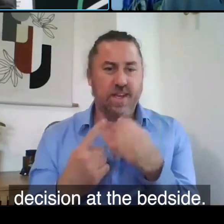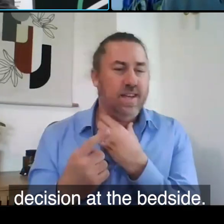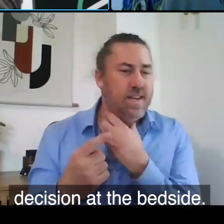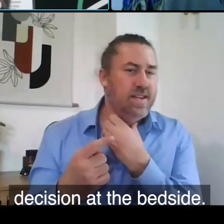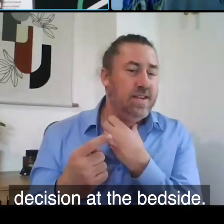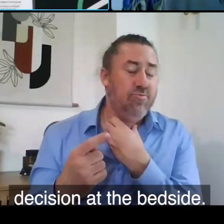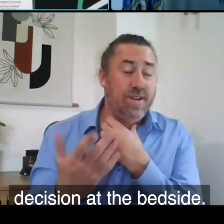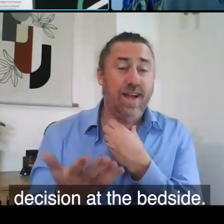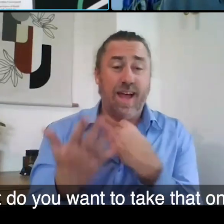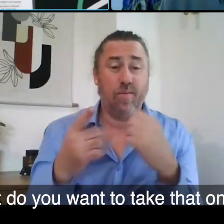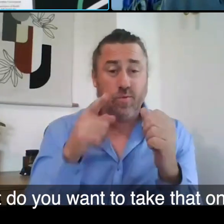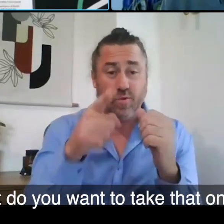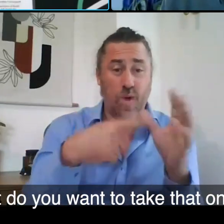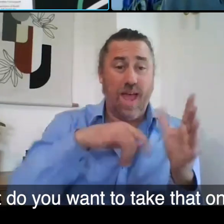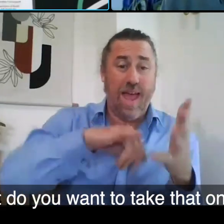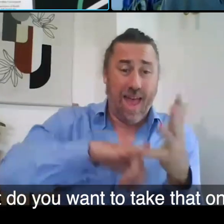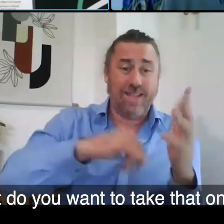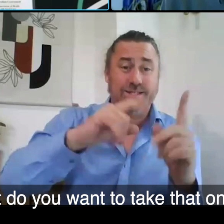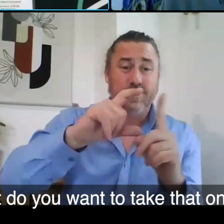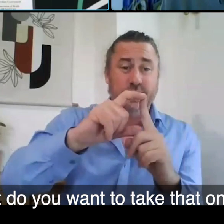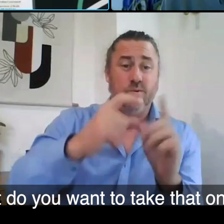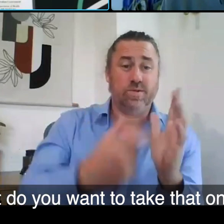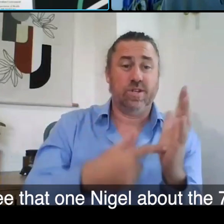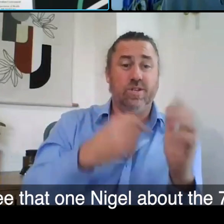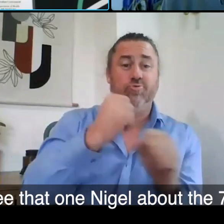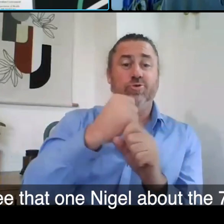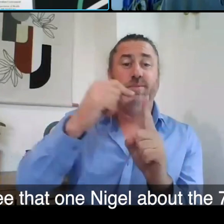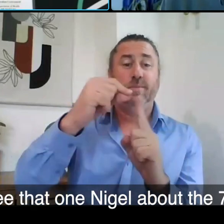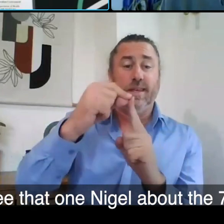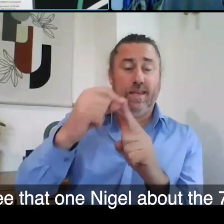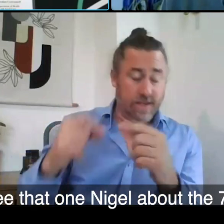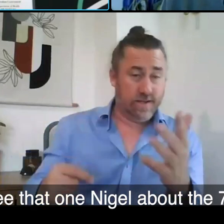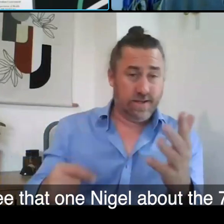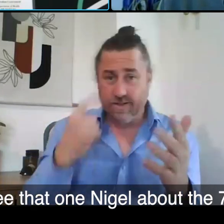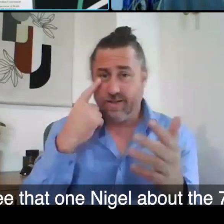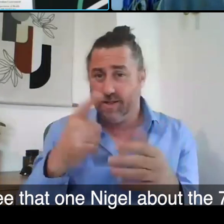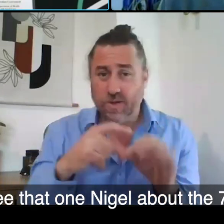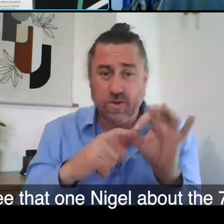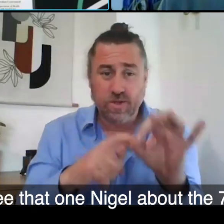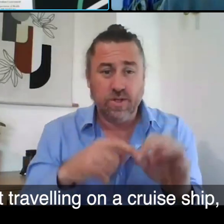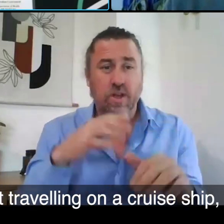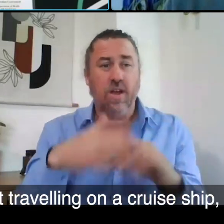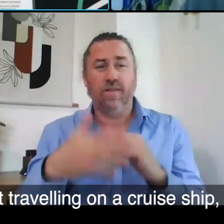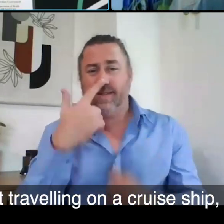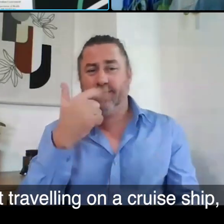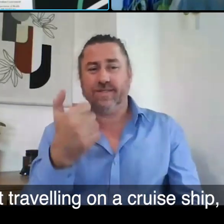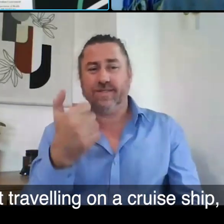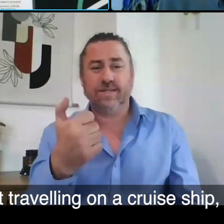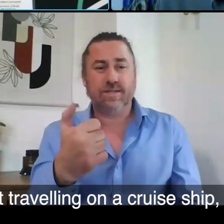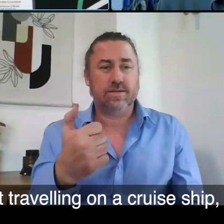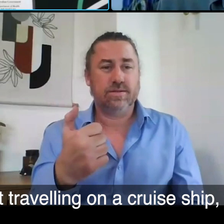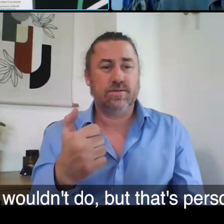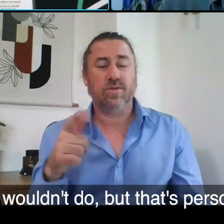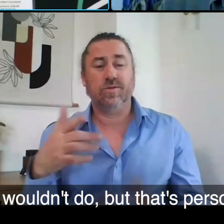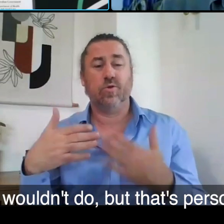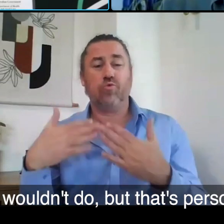clinical decision at the bedside. But there's, do you want to take that one? Can you see that one, Nigel, about the 76-year-old patient travelling on a cruise